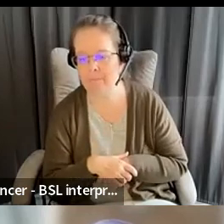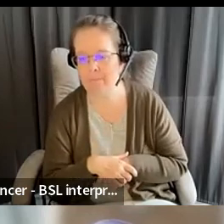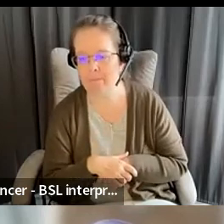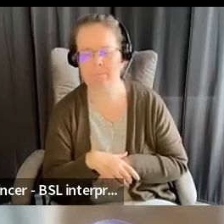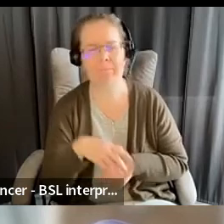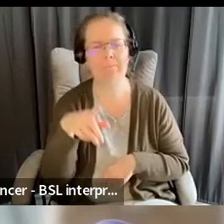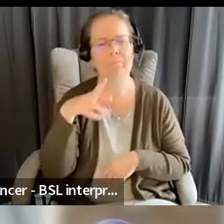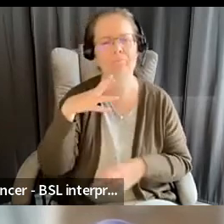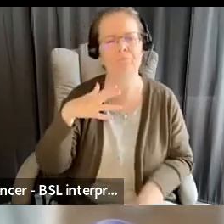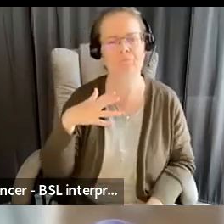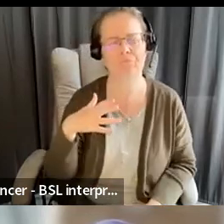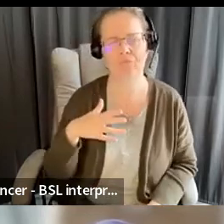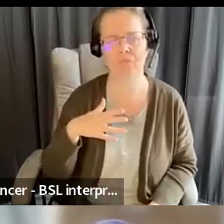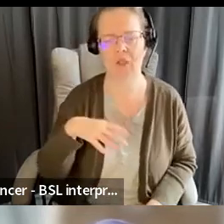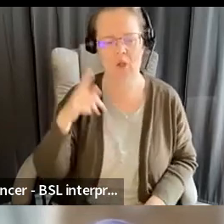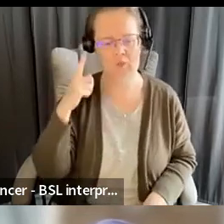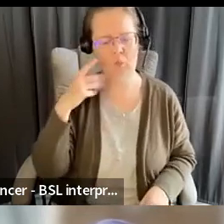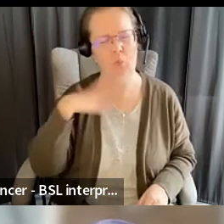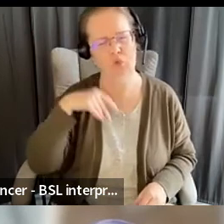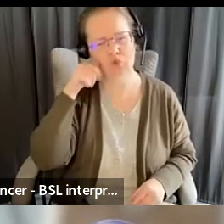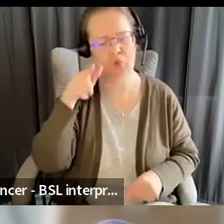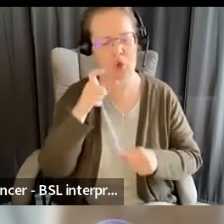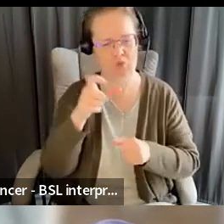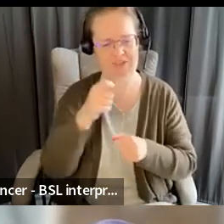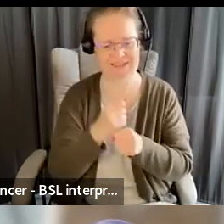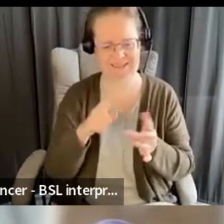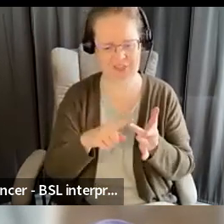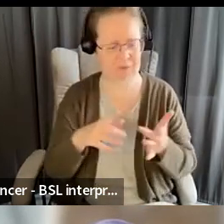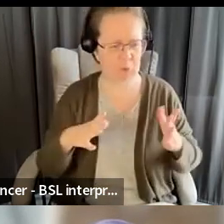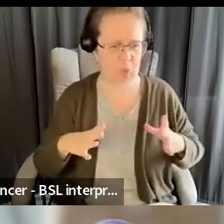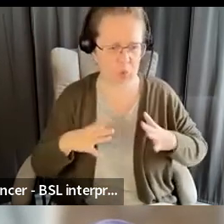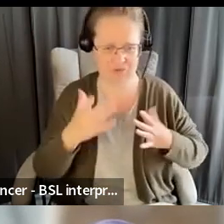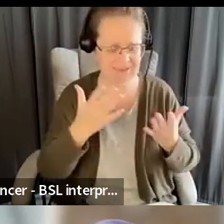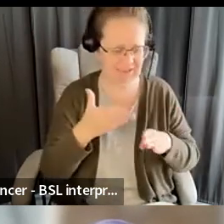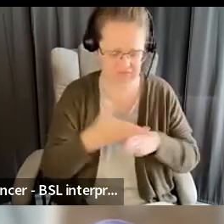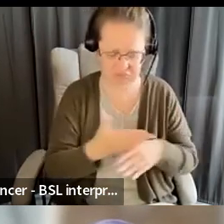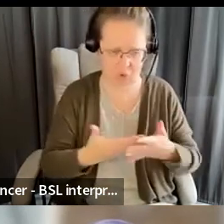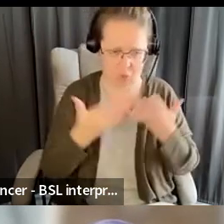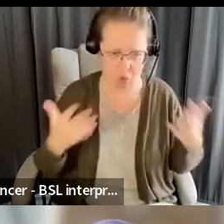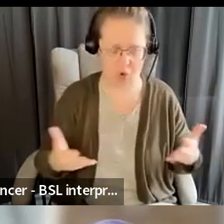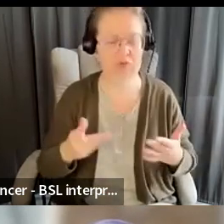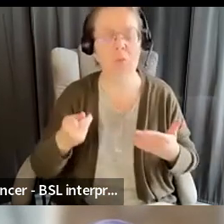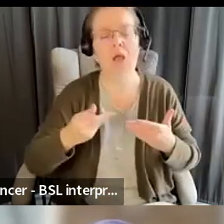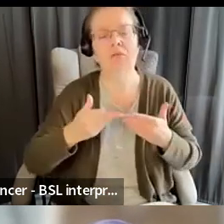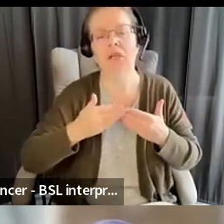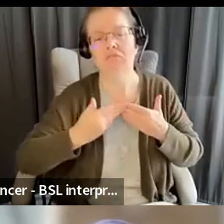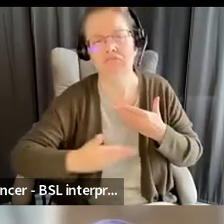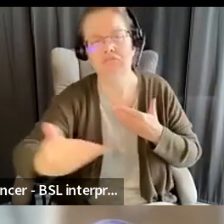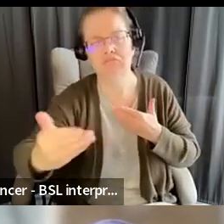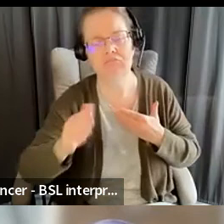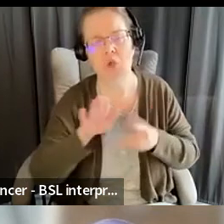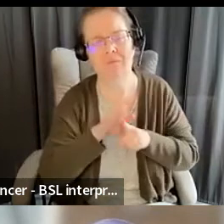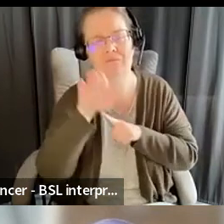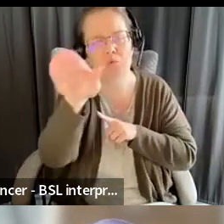just want to know, like, at CGI, you've done so much already, but going forward, like, what